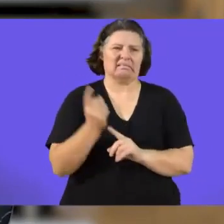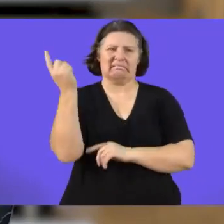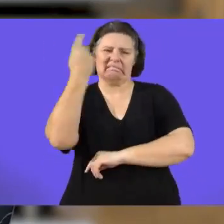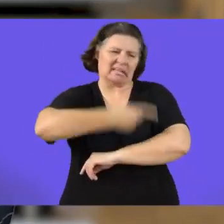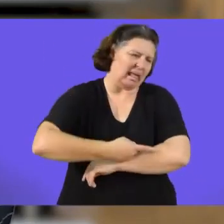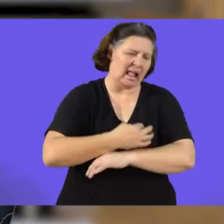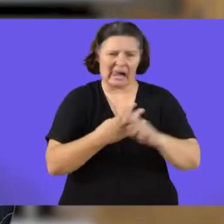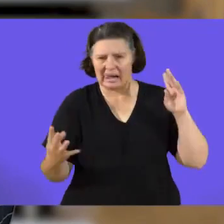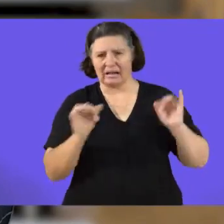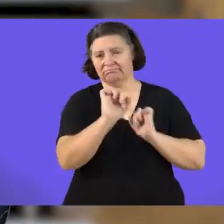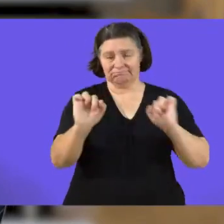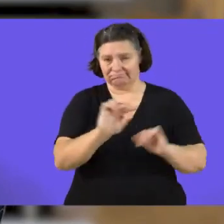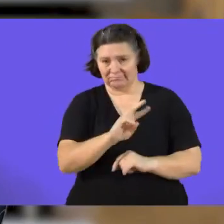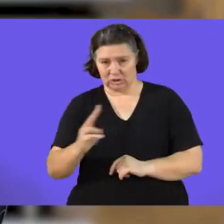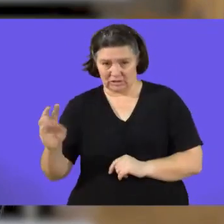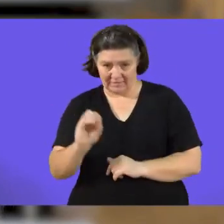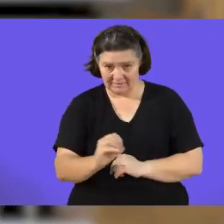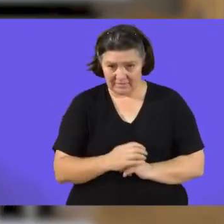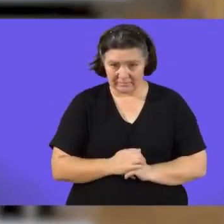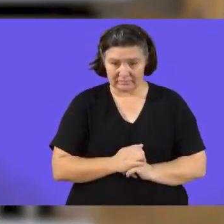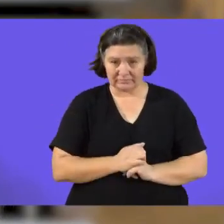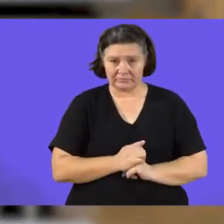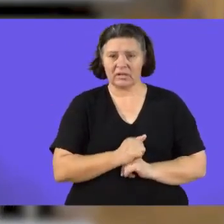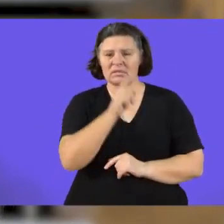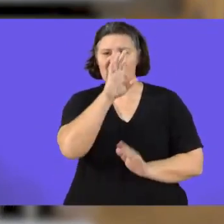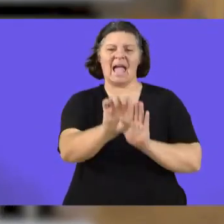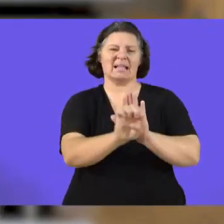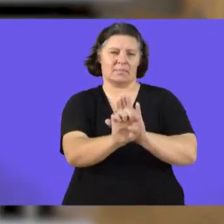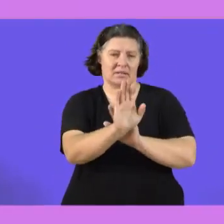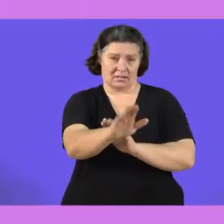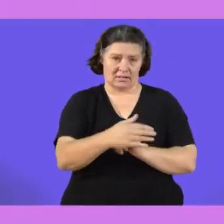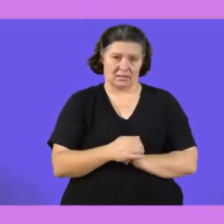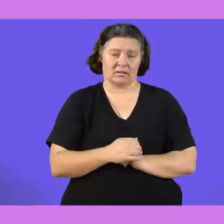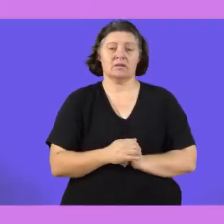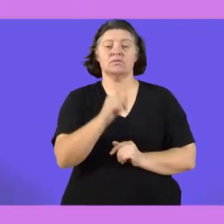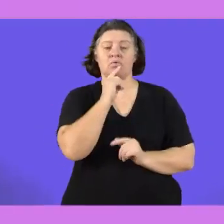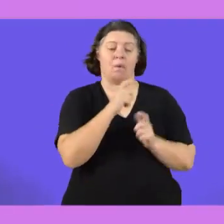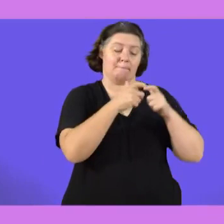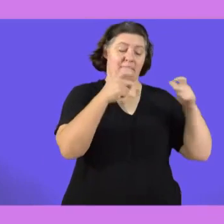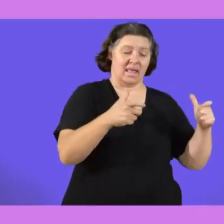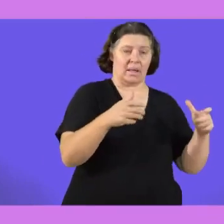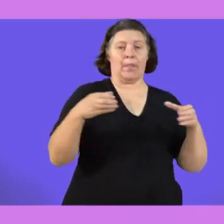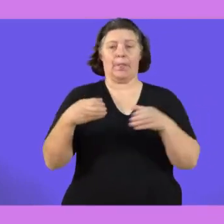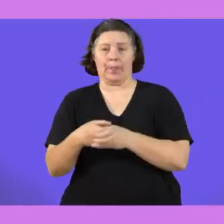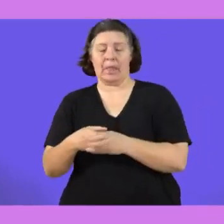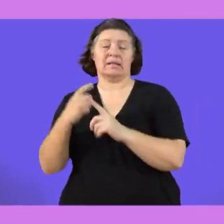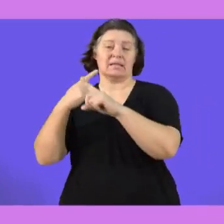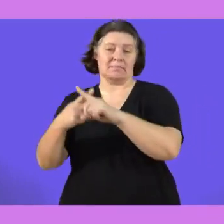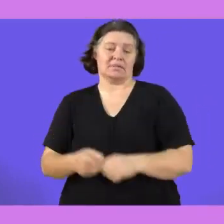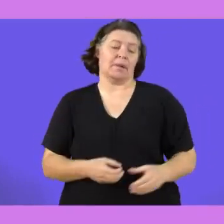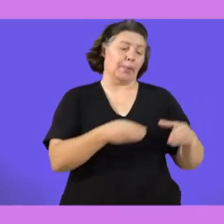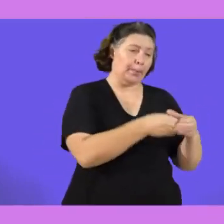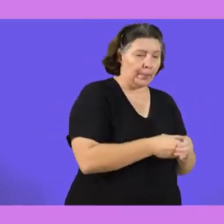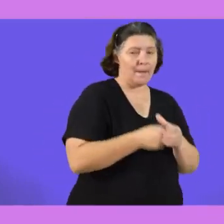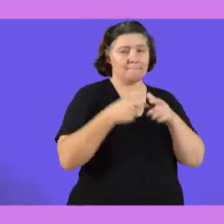factor. Okay, now let's quickly look at what examples we're going to run through. And I indicated there, big to small,